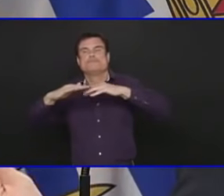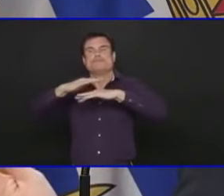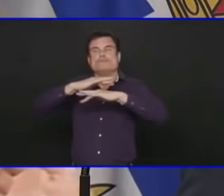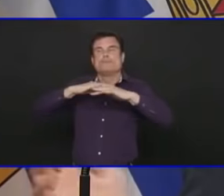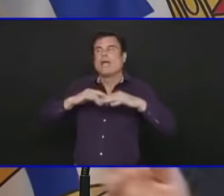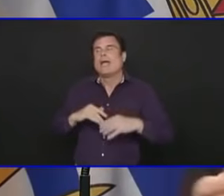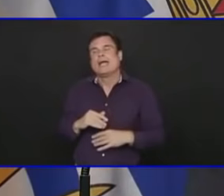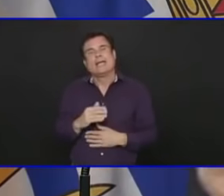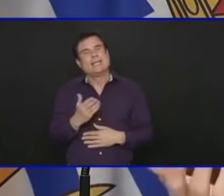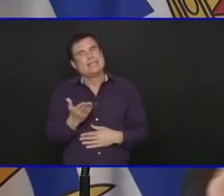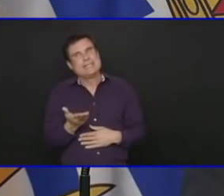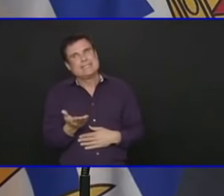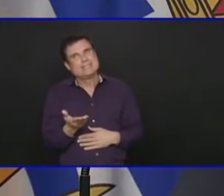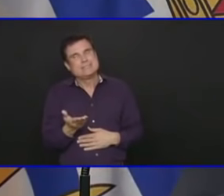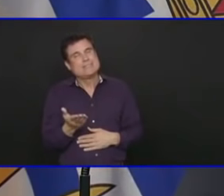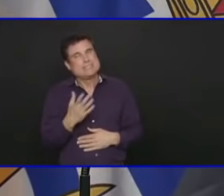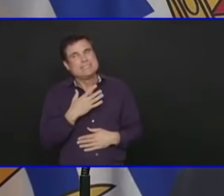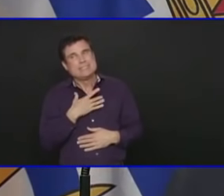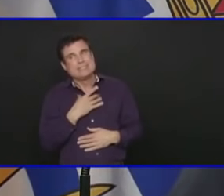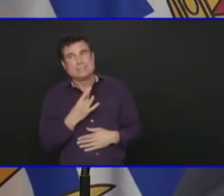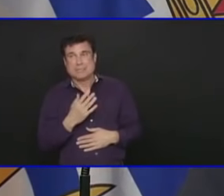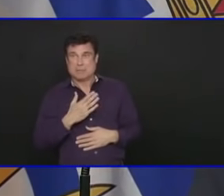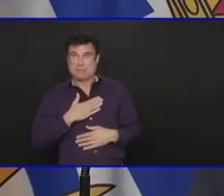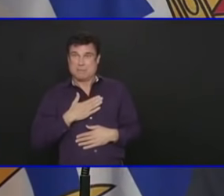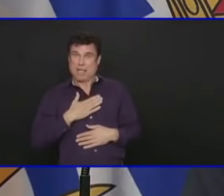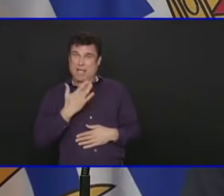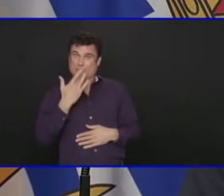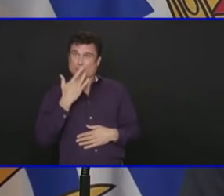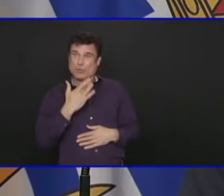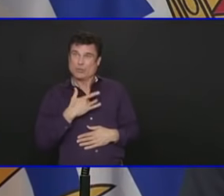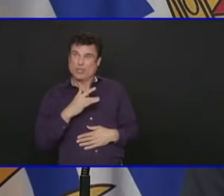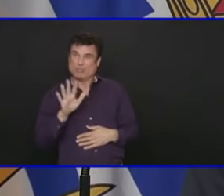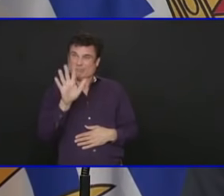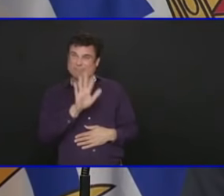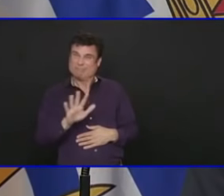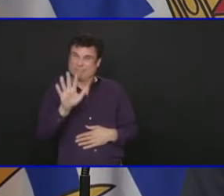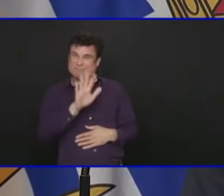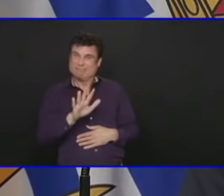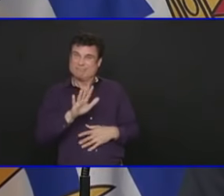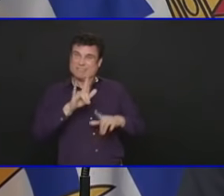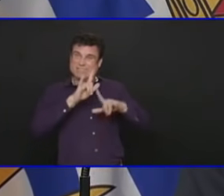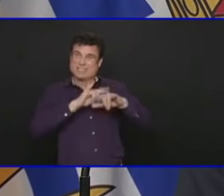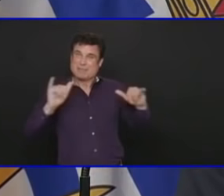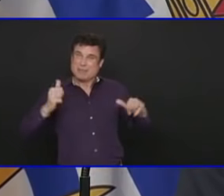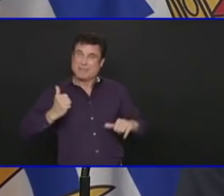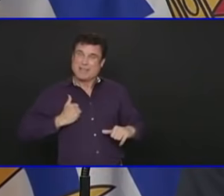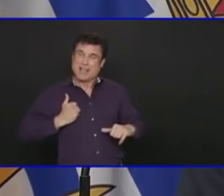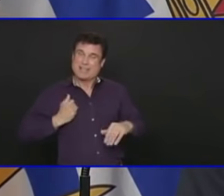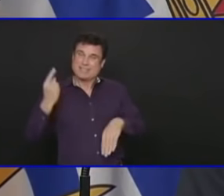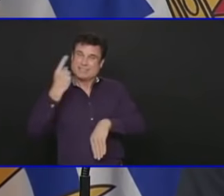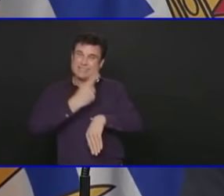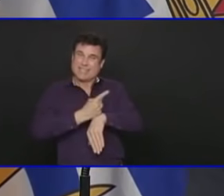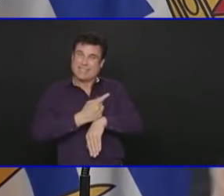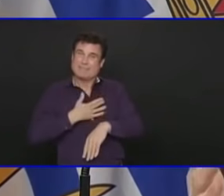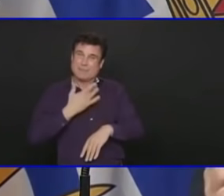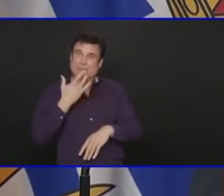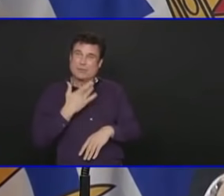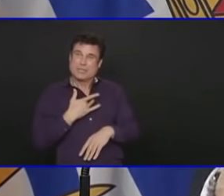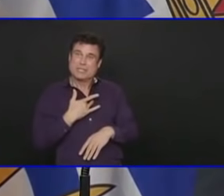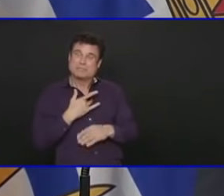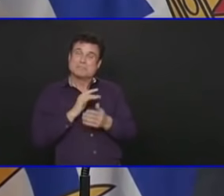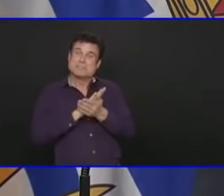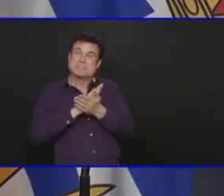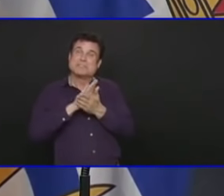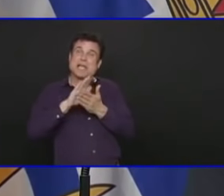a prediction. And we've seen, you see the one bump there a couple of weeks ago when we had a couple of outbreaks in the